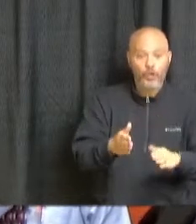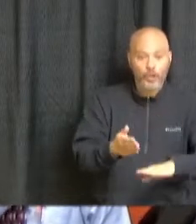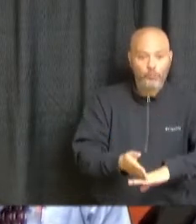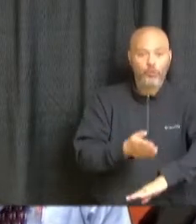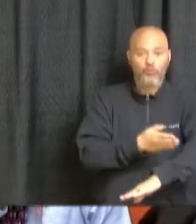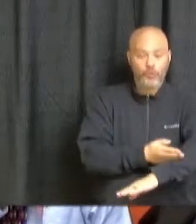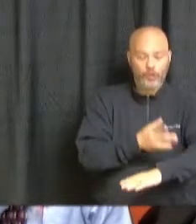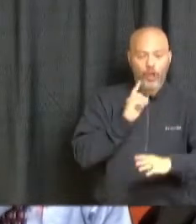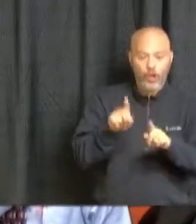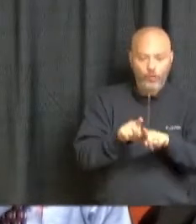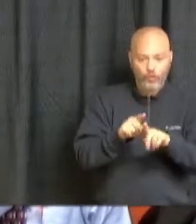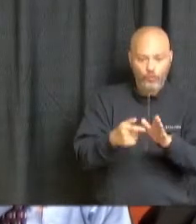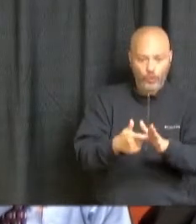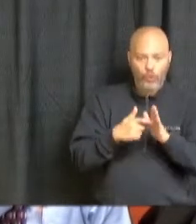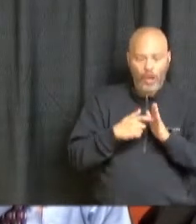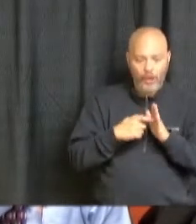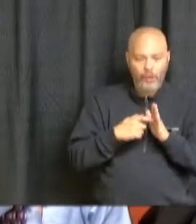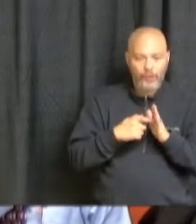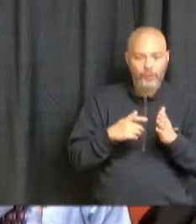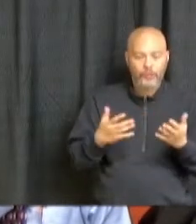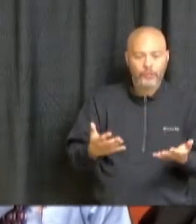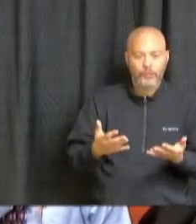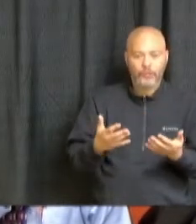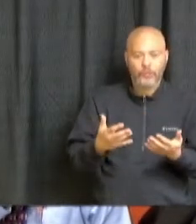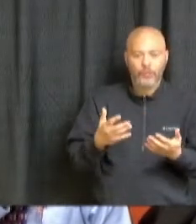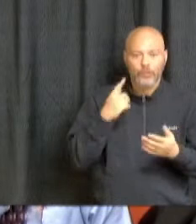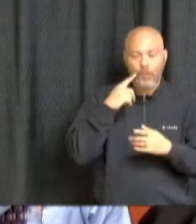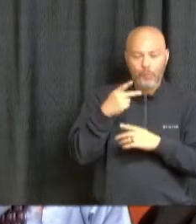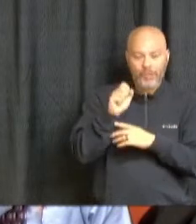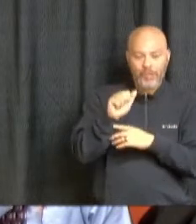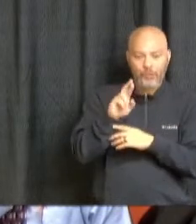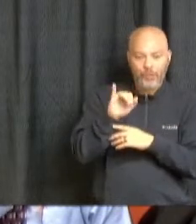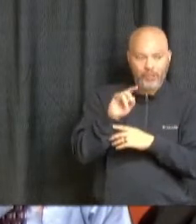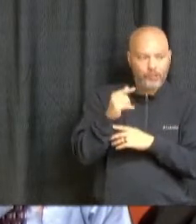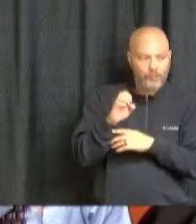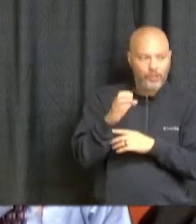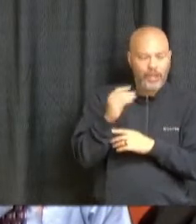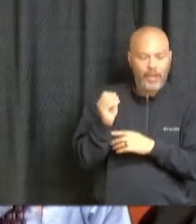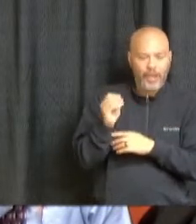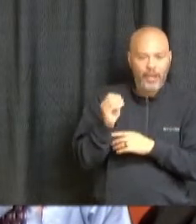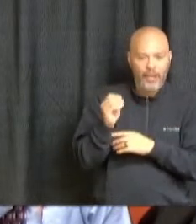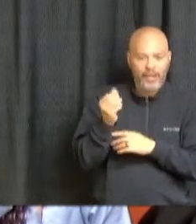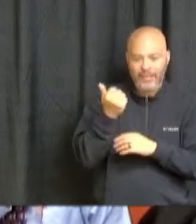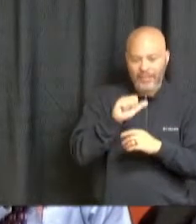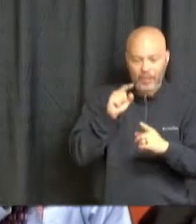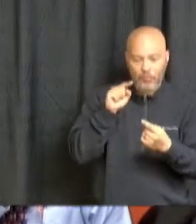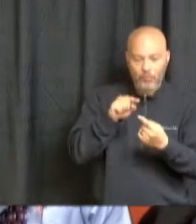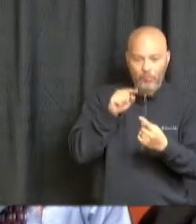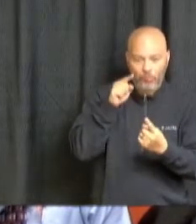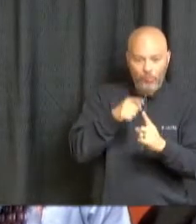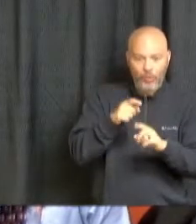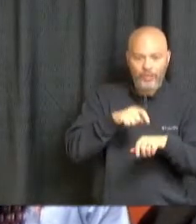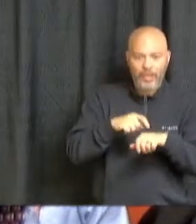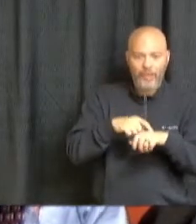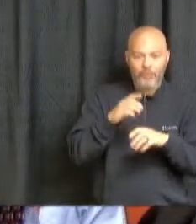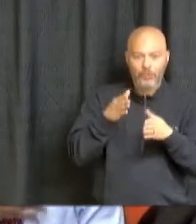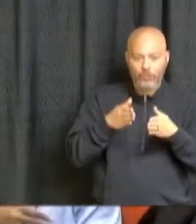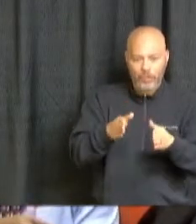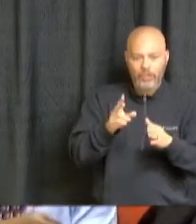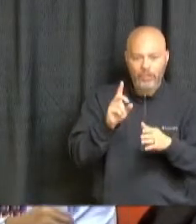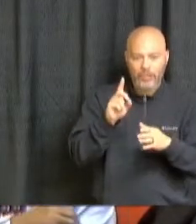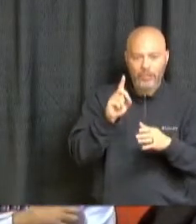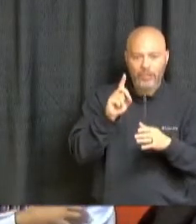improvements are also required to Pea Ridge, and at any point in time, the street department can